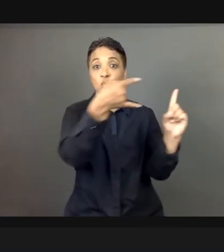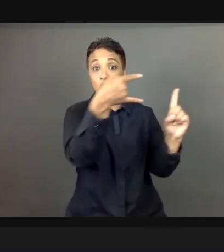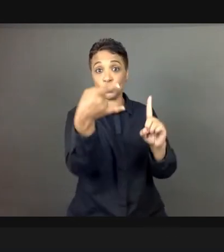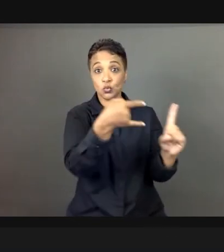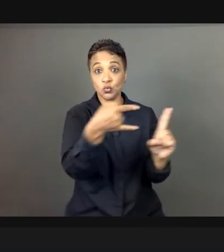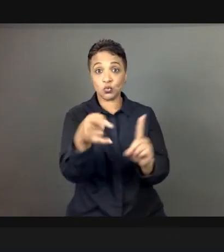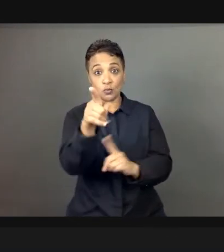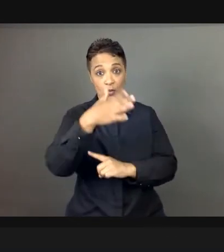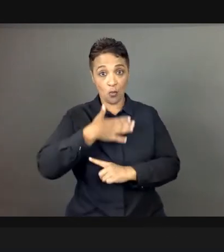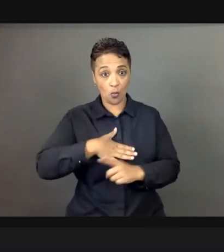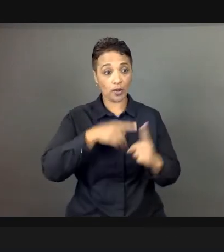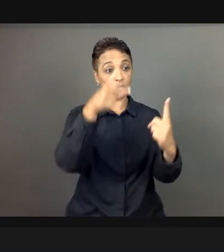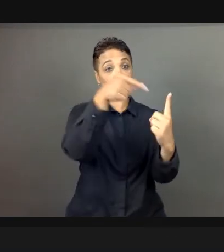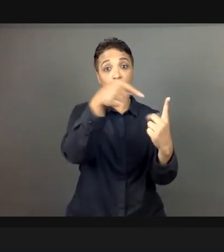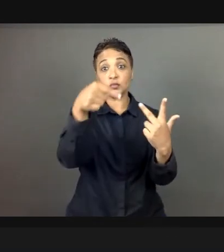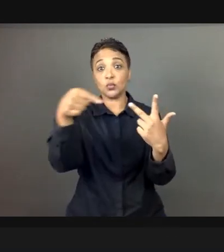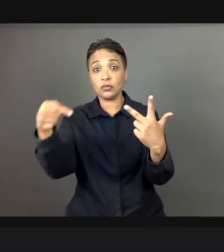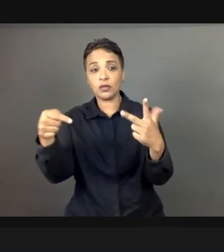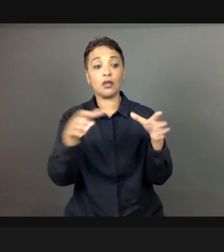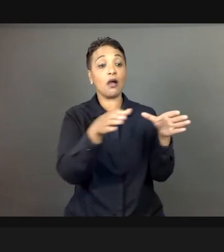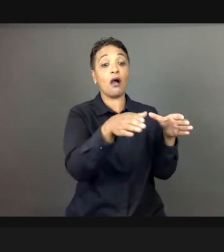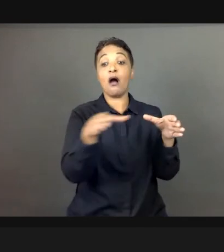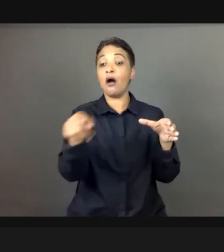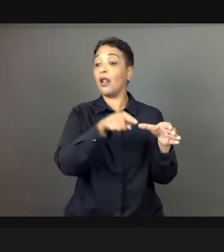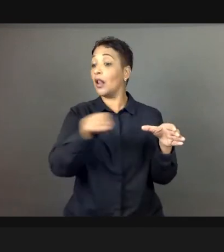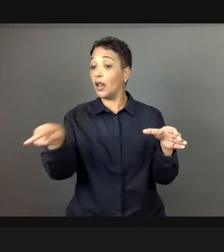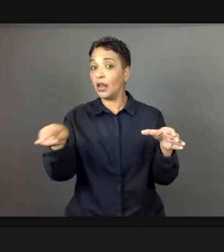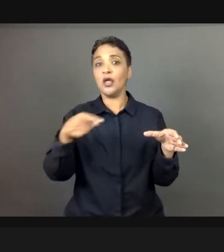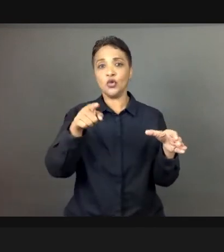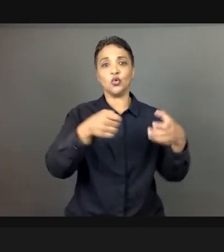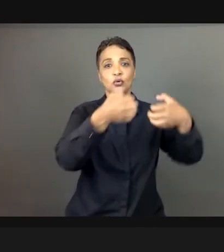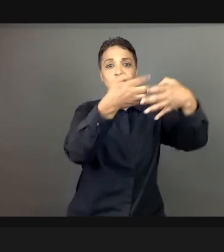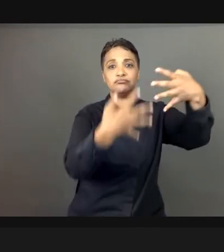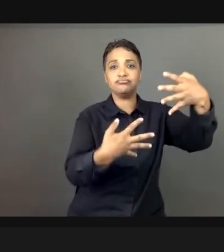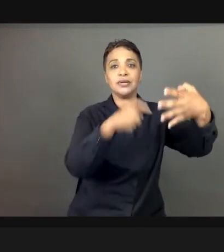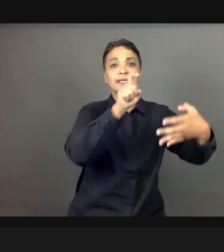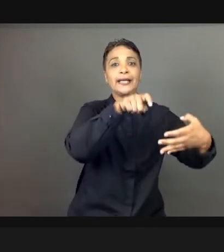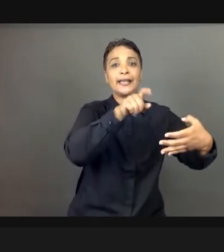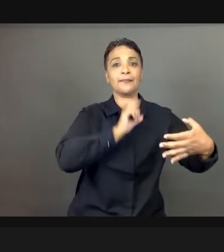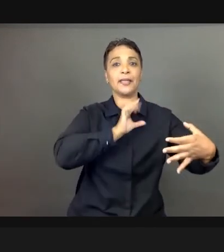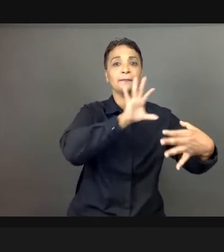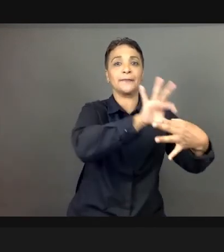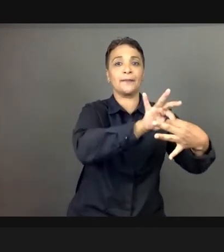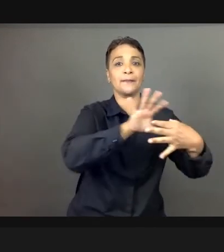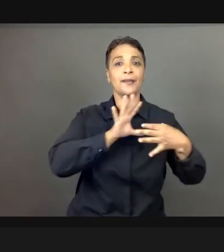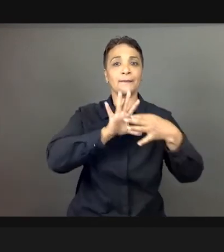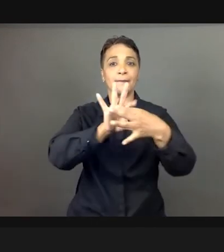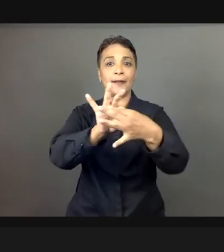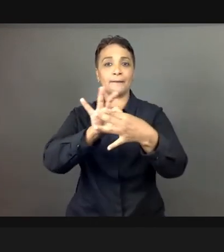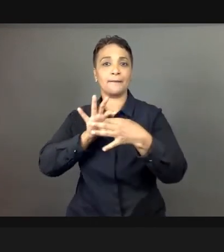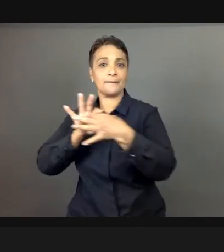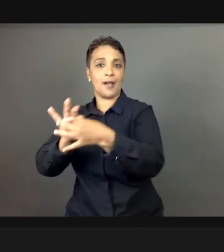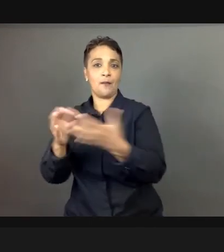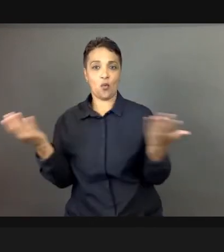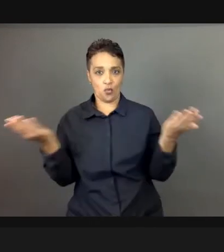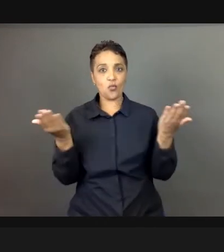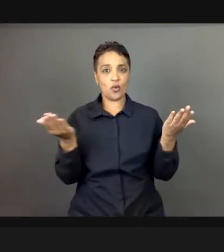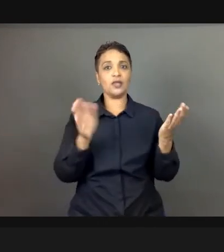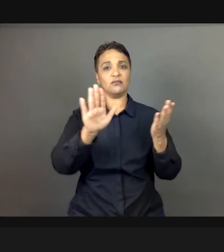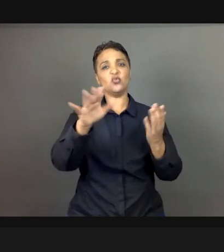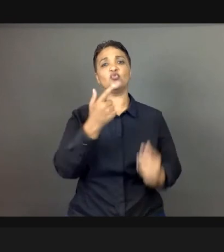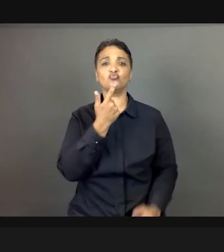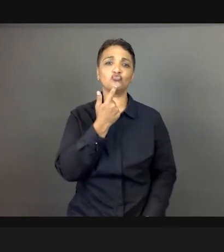chosen workshop on the stage, tap from the reception page, and join via the Zoom link in the stage